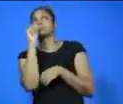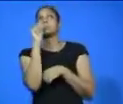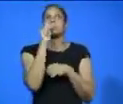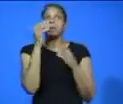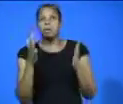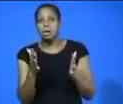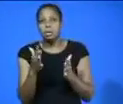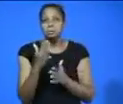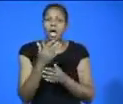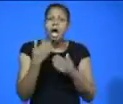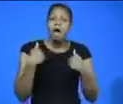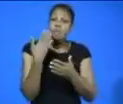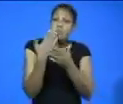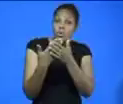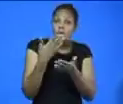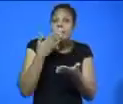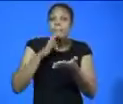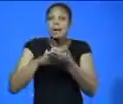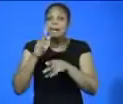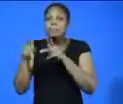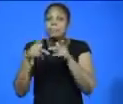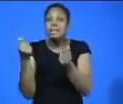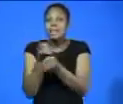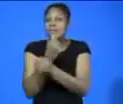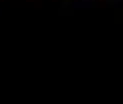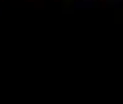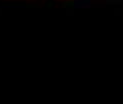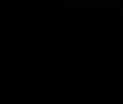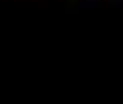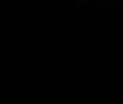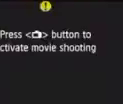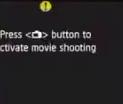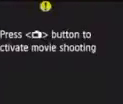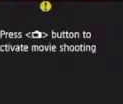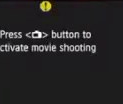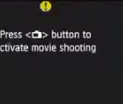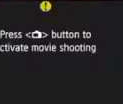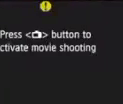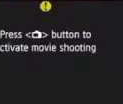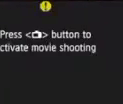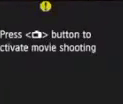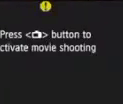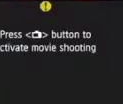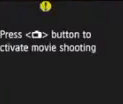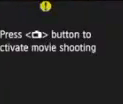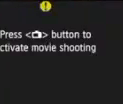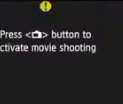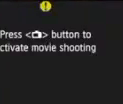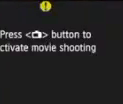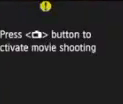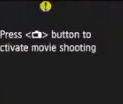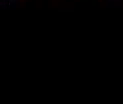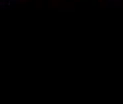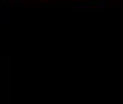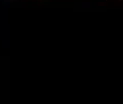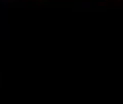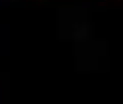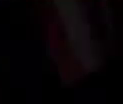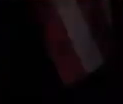every church, but hear the preacher. The same way Elijah gave a strident call, the